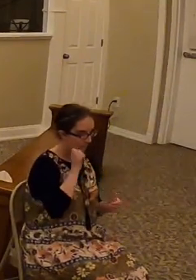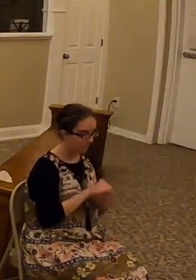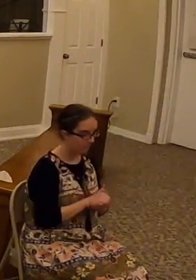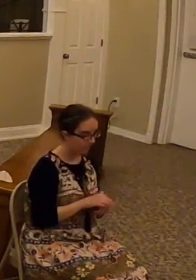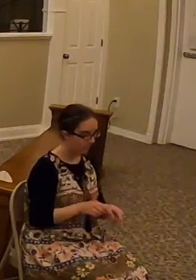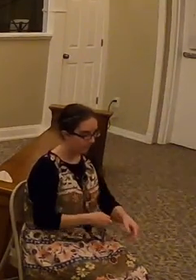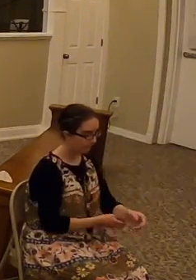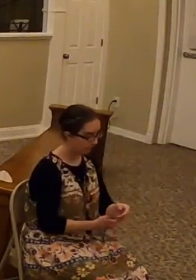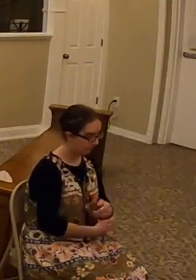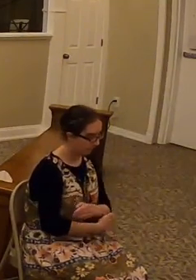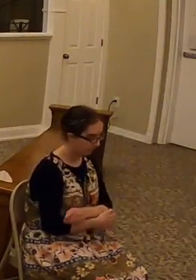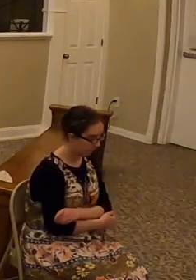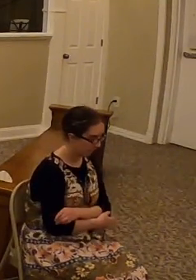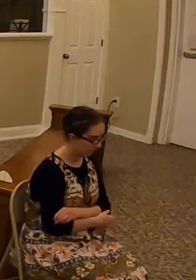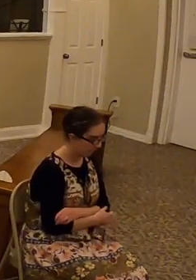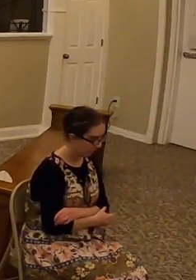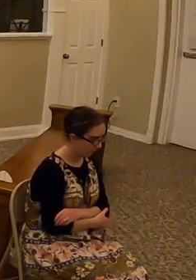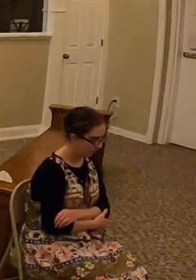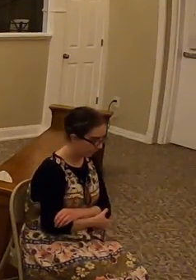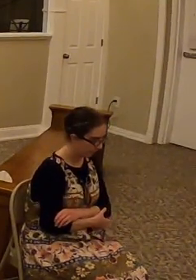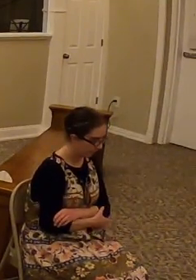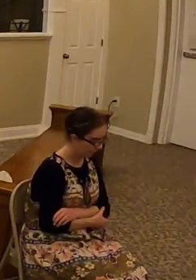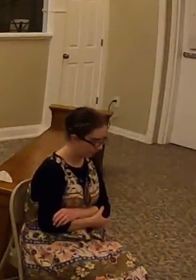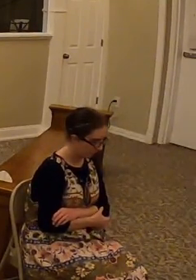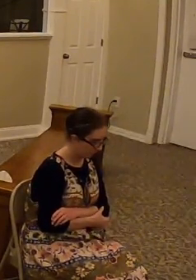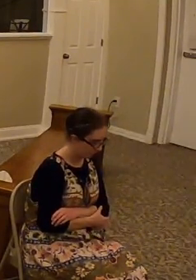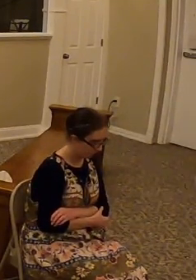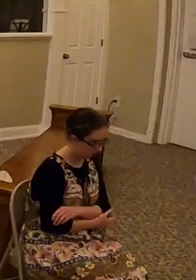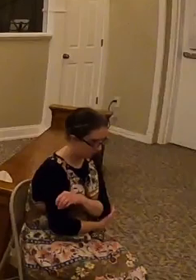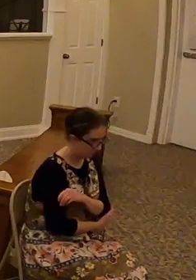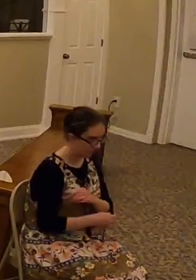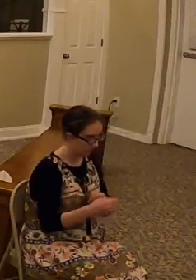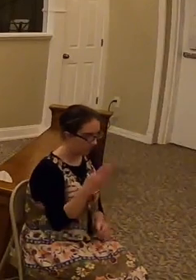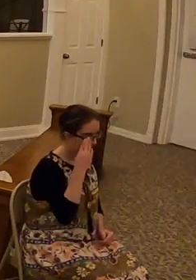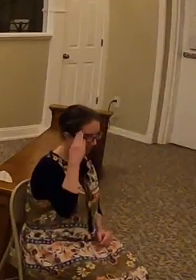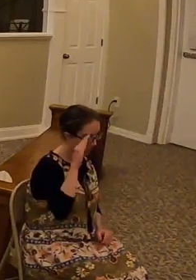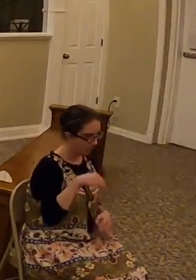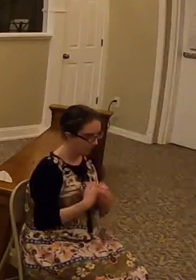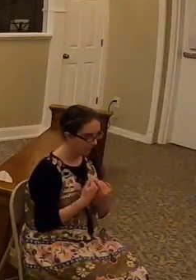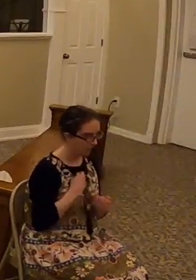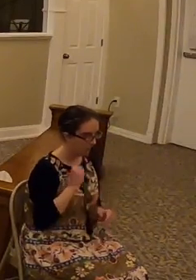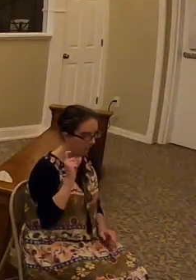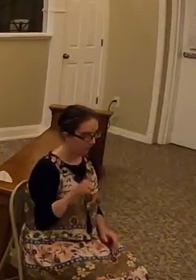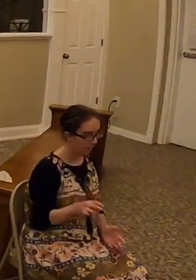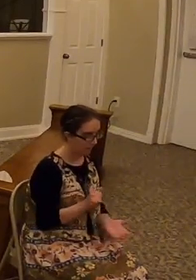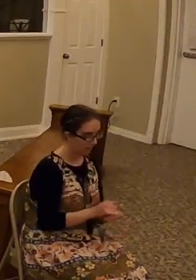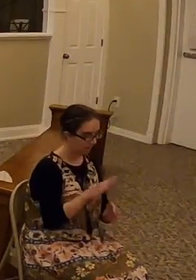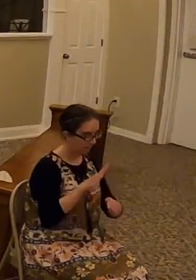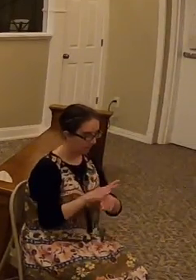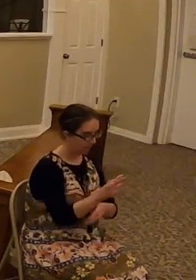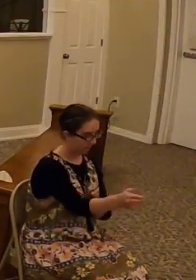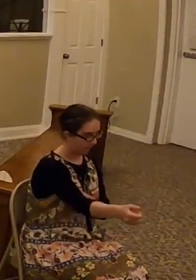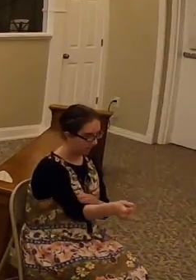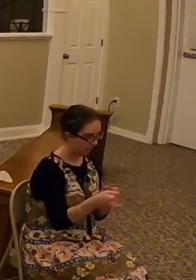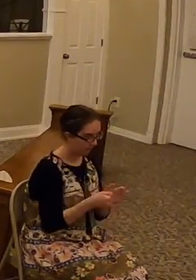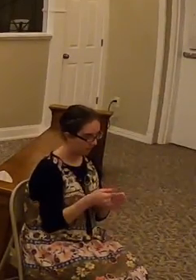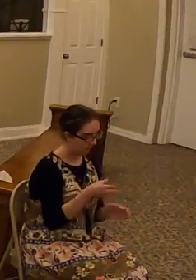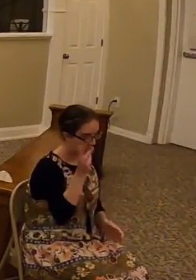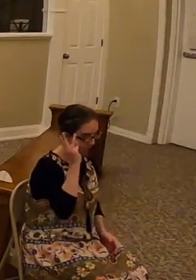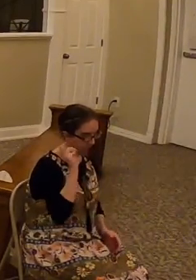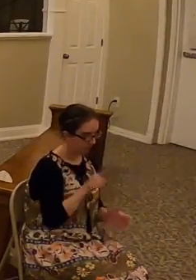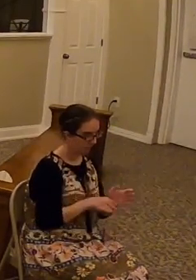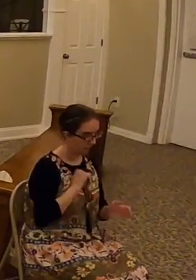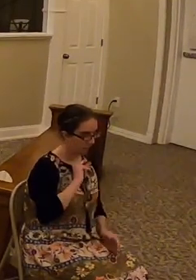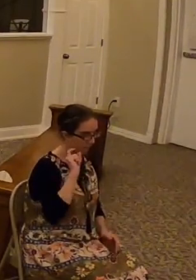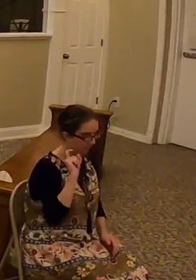or some brother on the phone crying their eyes out and saying, "You don't know how I needed that tonight. It was just